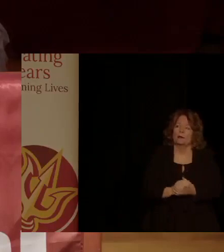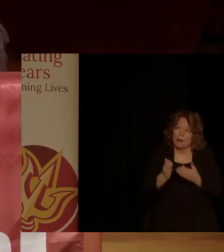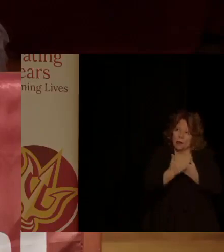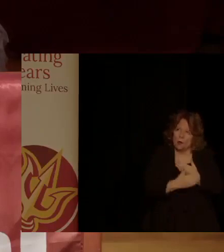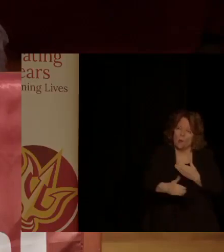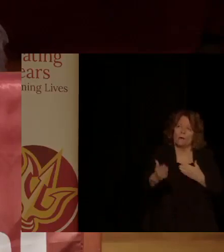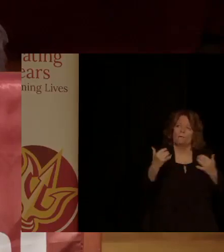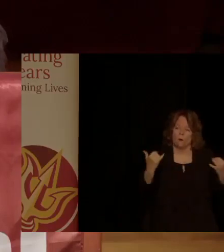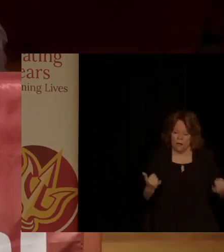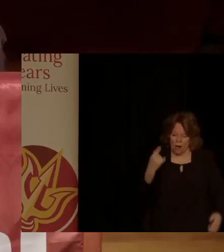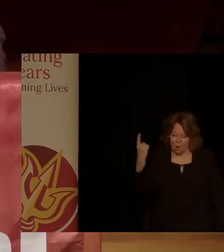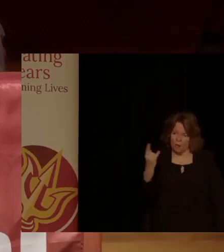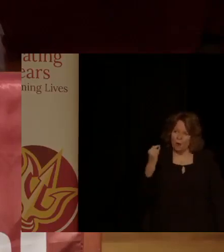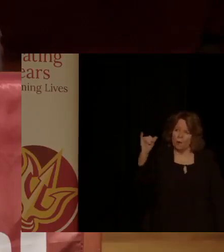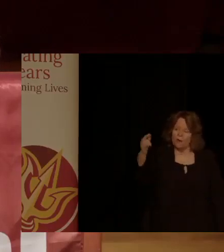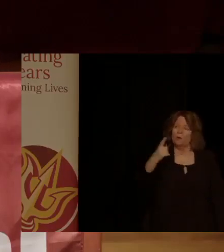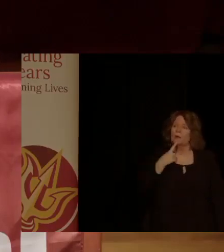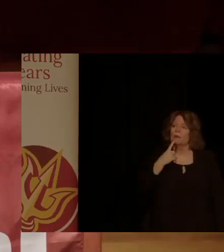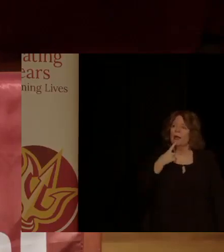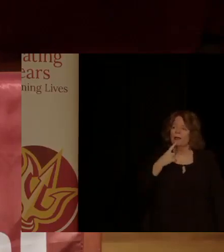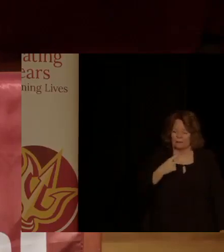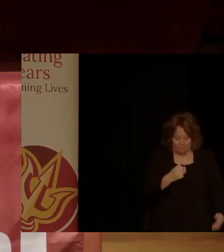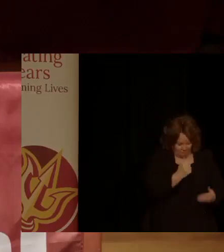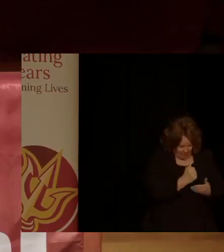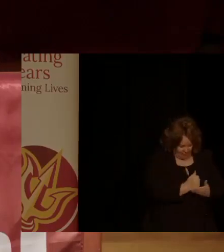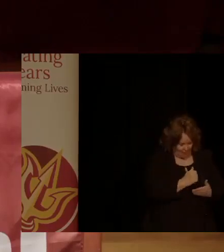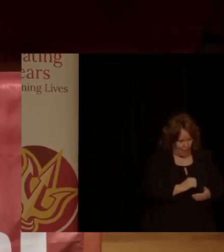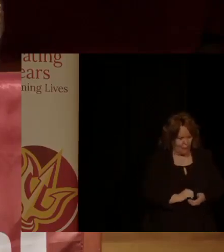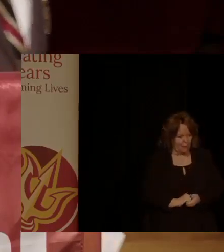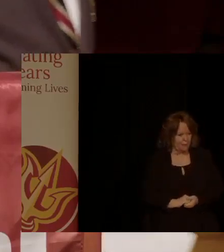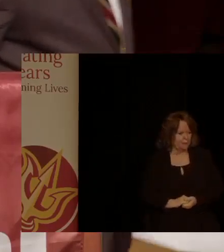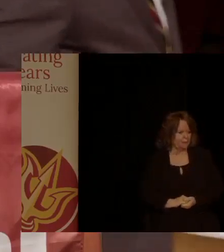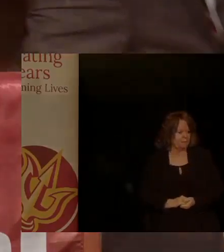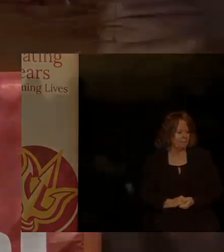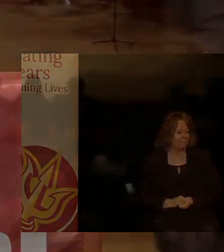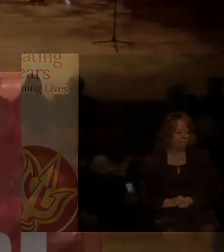and always, and we say, Amen.